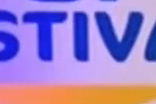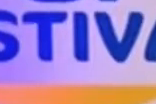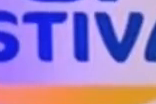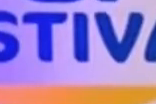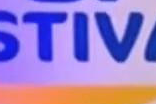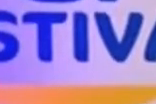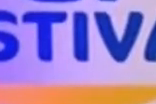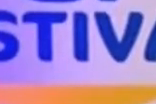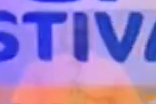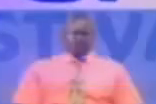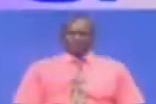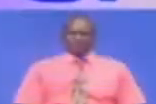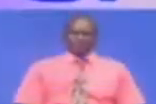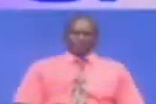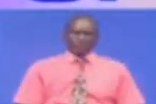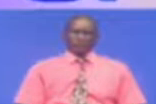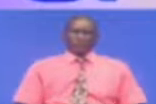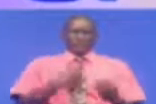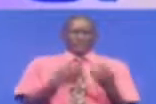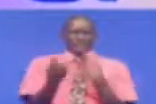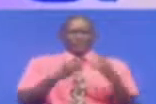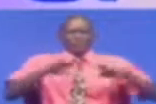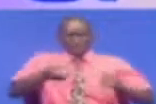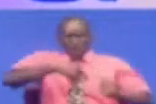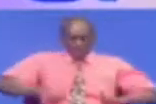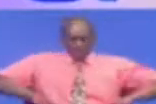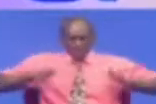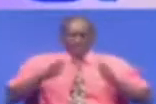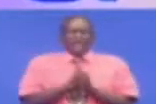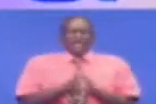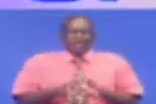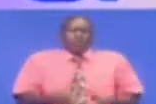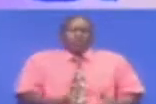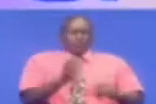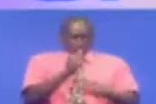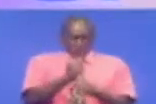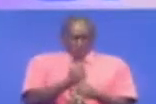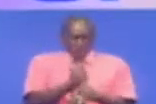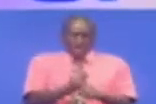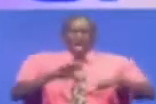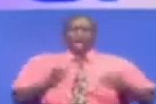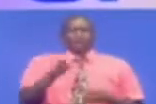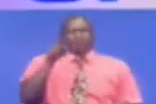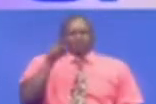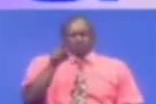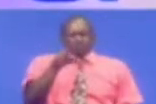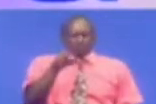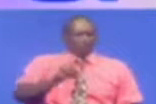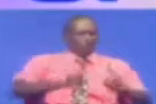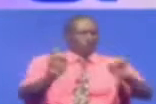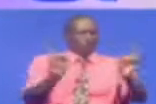It has been a discussion about our lives and the livelihood, about you, not